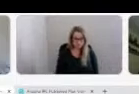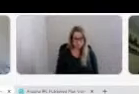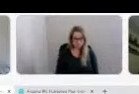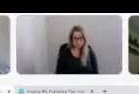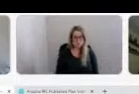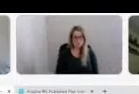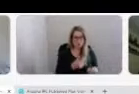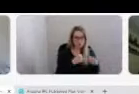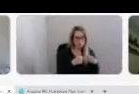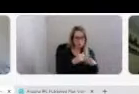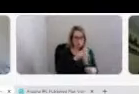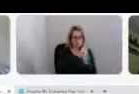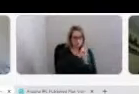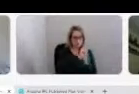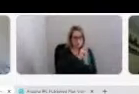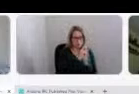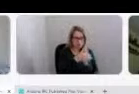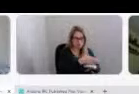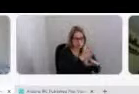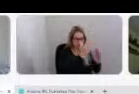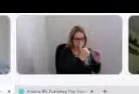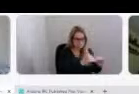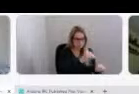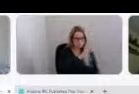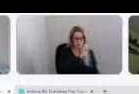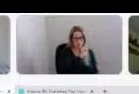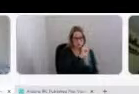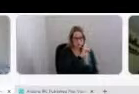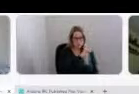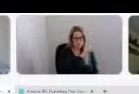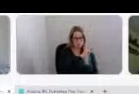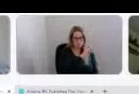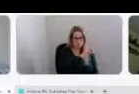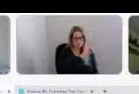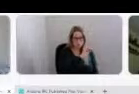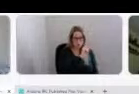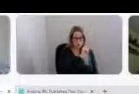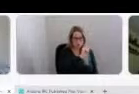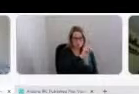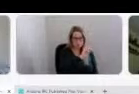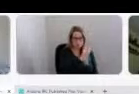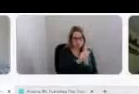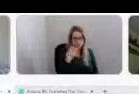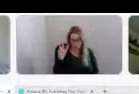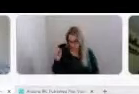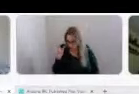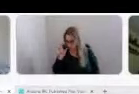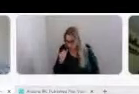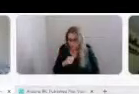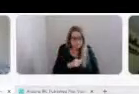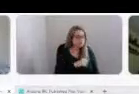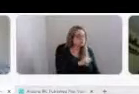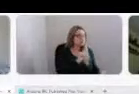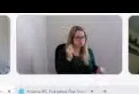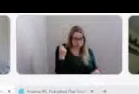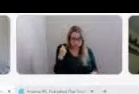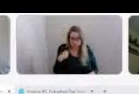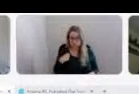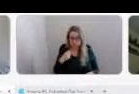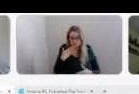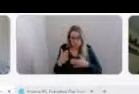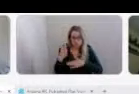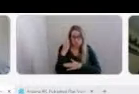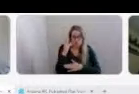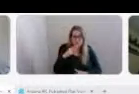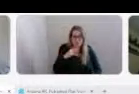welcome back to lina the next speaker after that is sandy moriarty sandy can you hear us yes i can and good afternoon